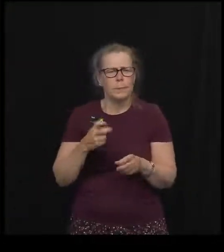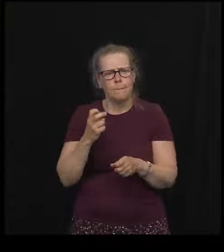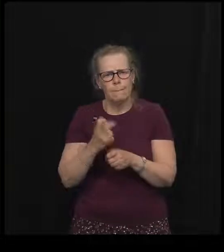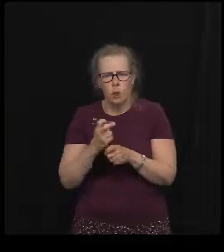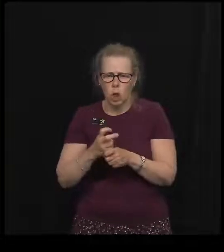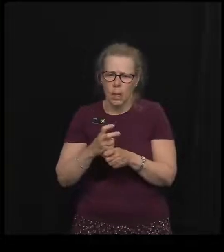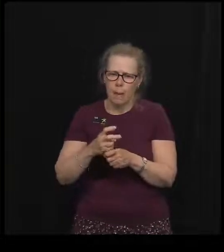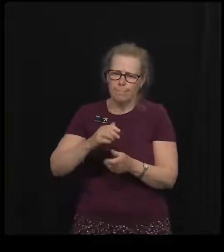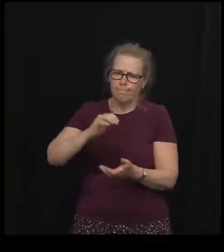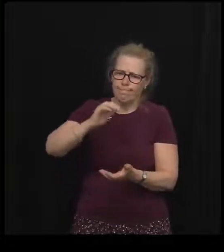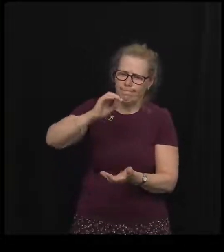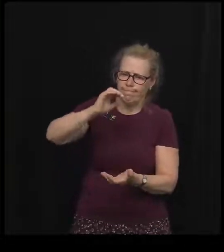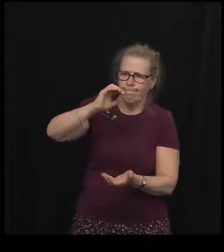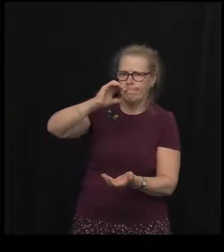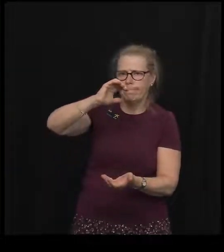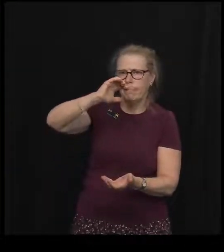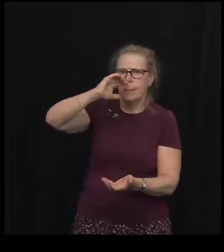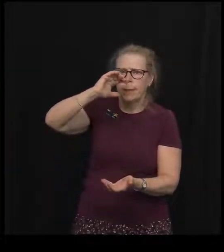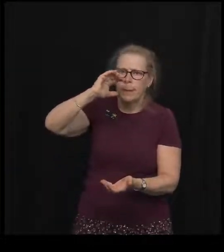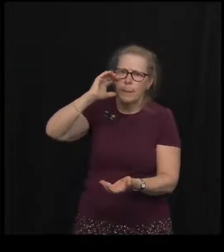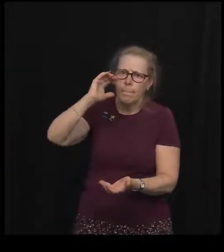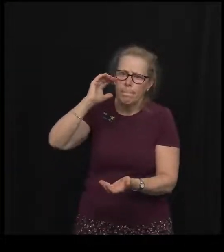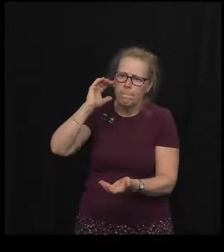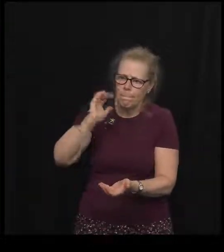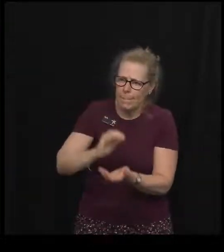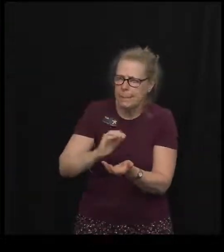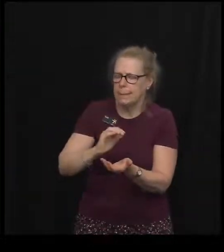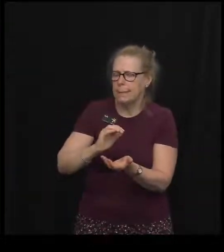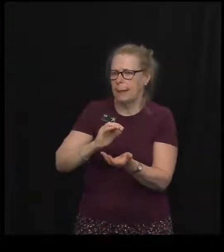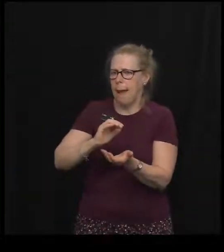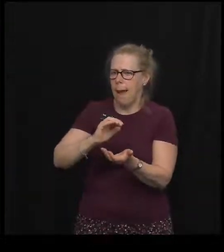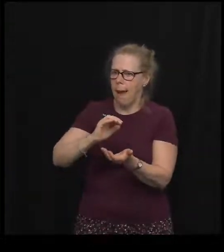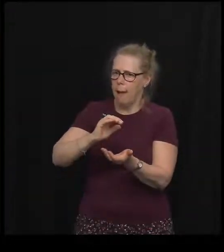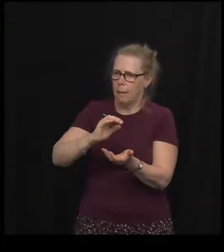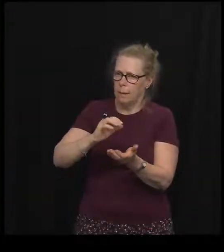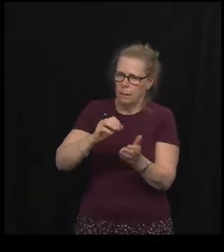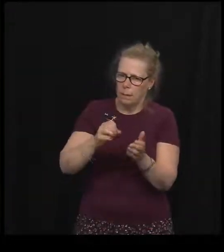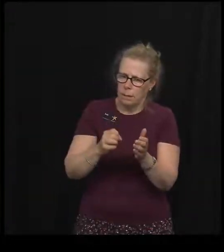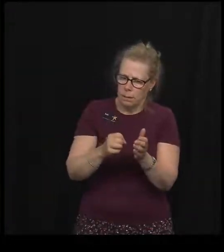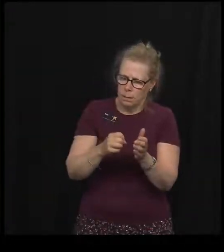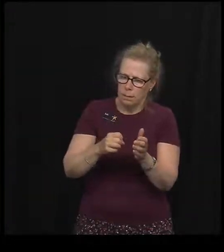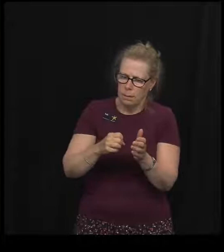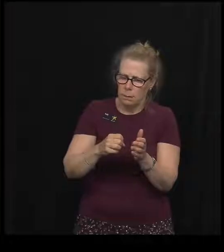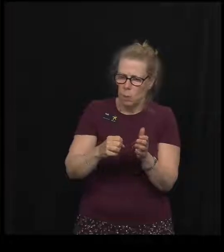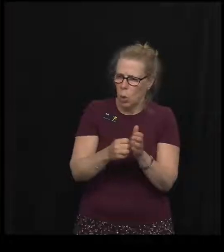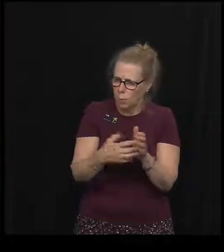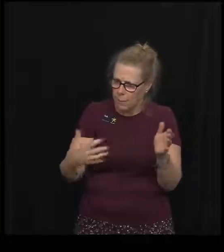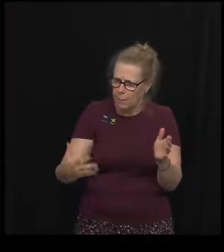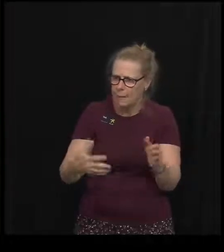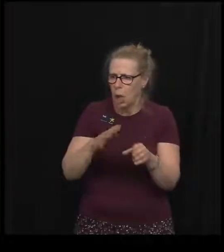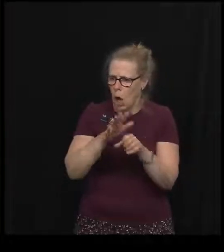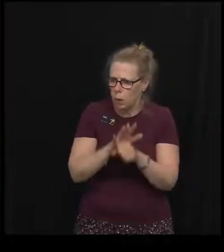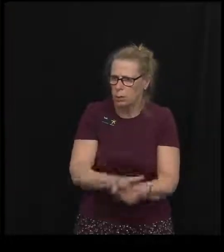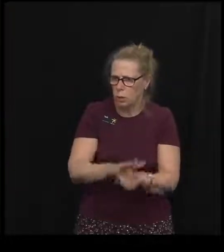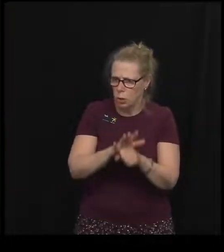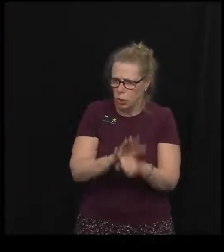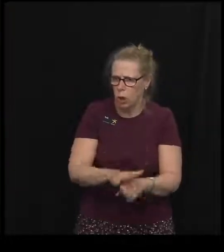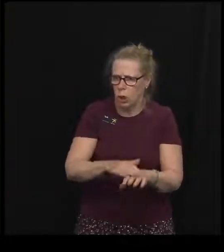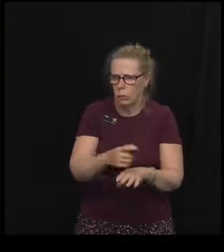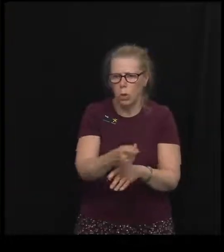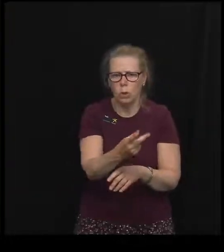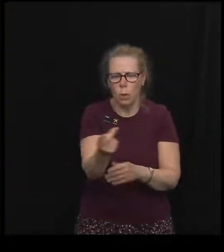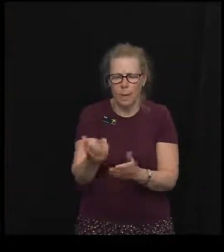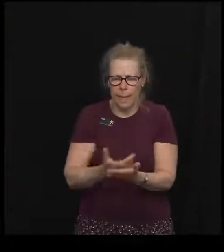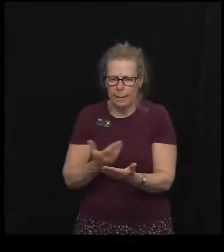the threshold on the weight on these particularly developing countries, who are all saying, you're asking us to do the same efforts, more